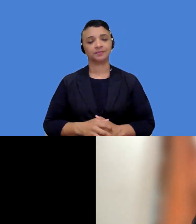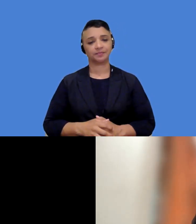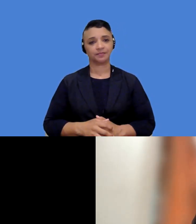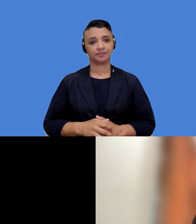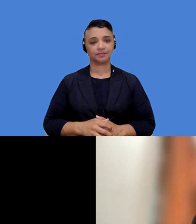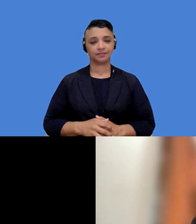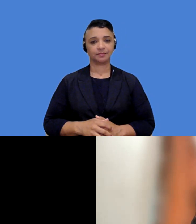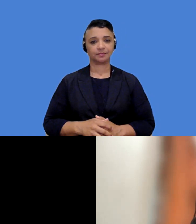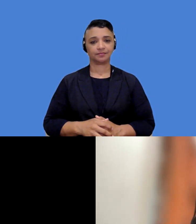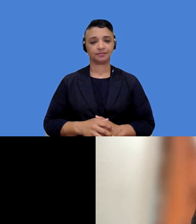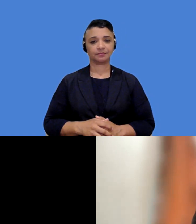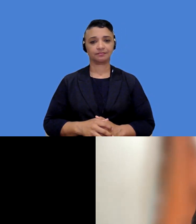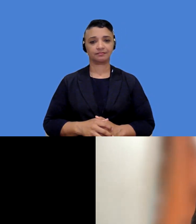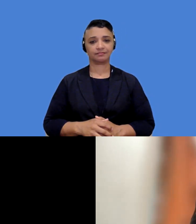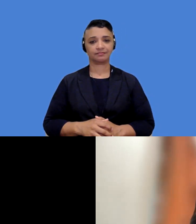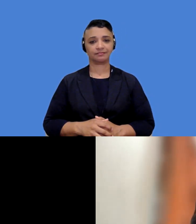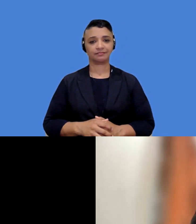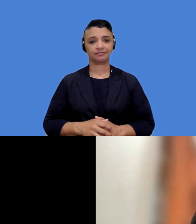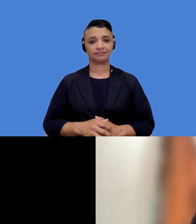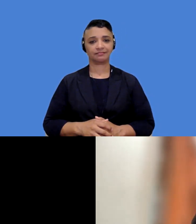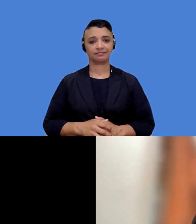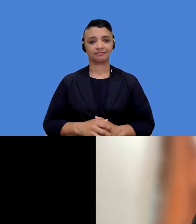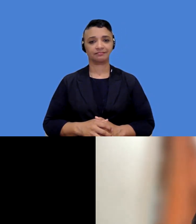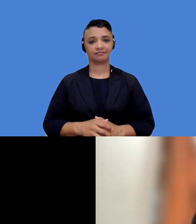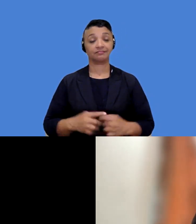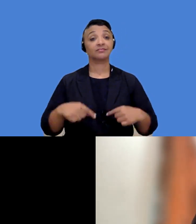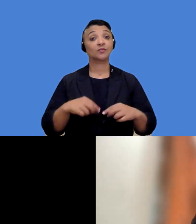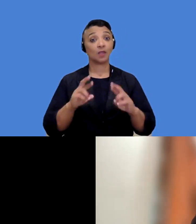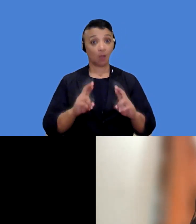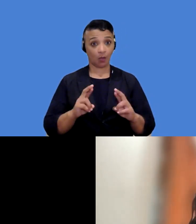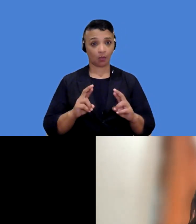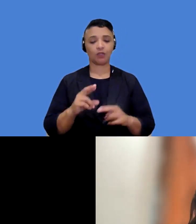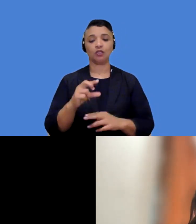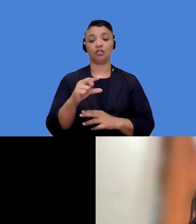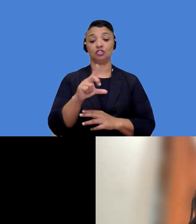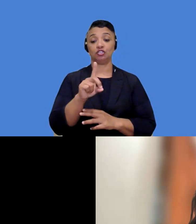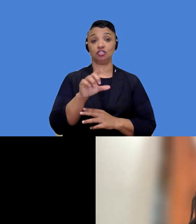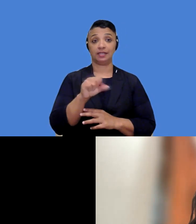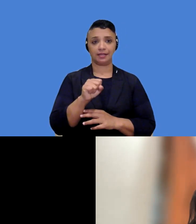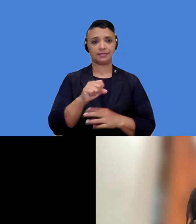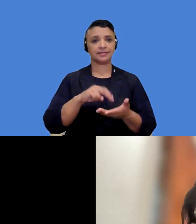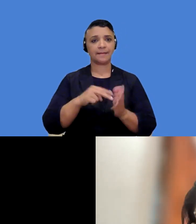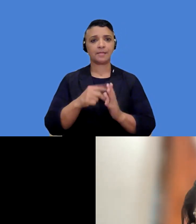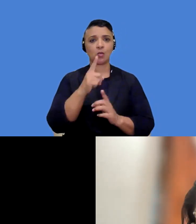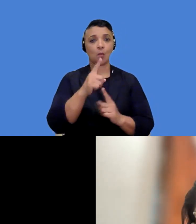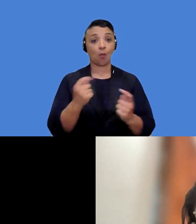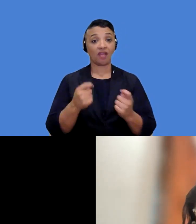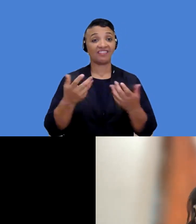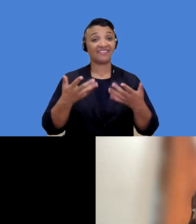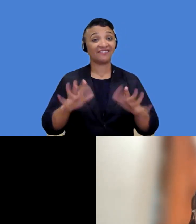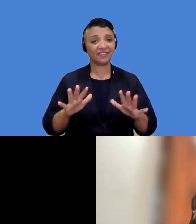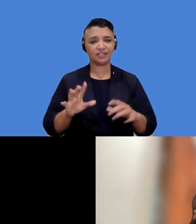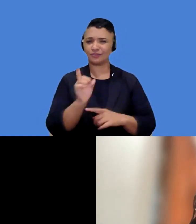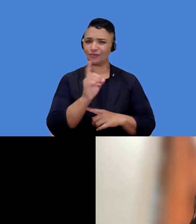and share the view that the GDS is an ongoing engagement with regional